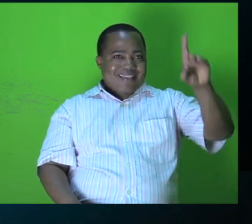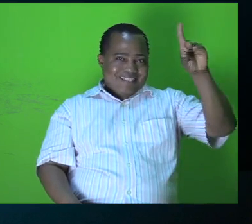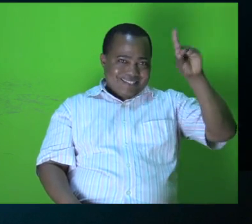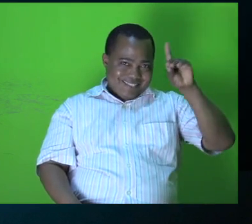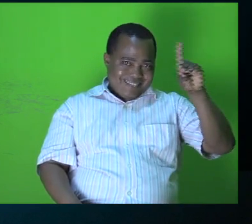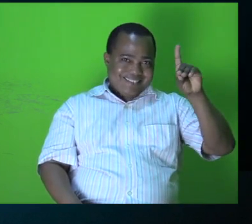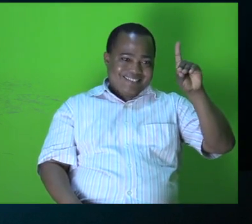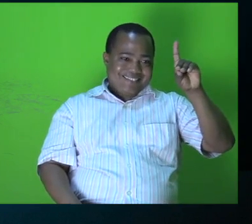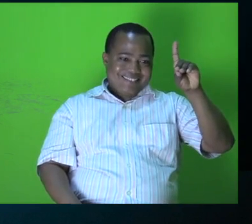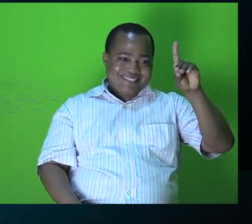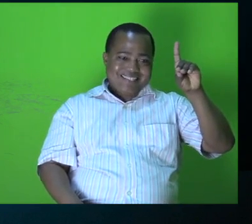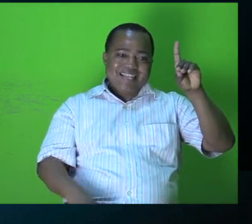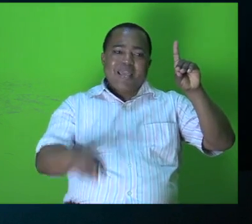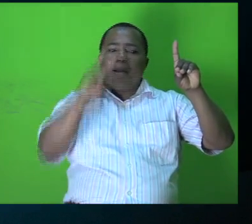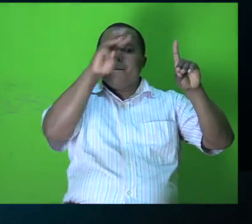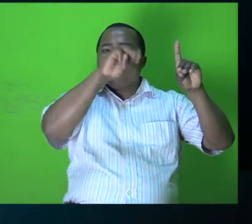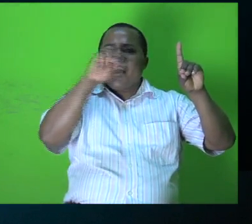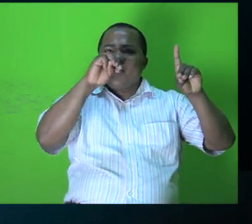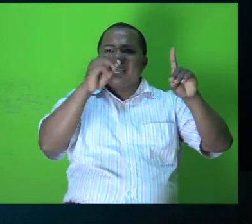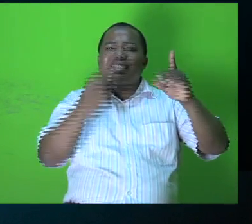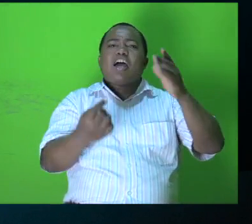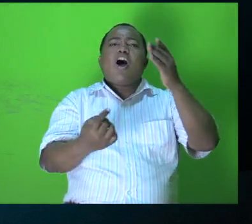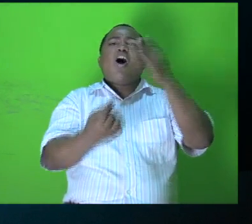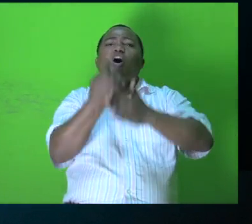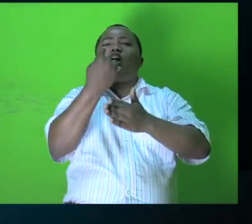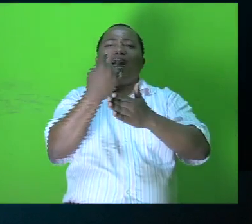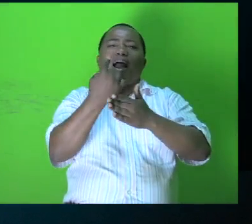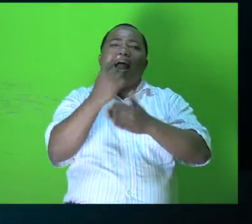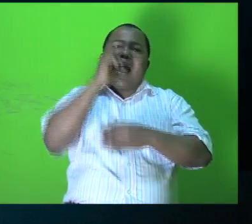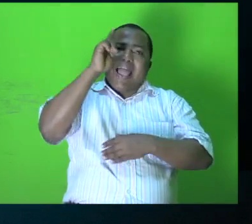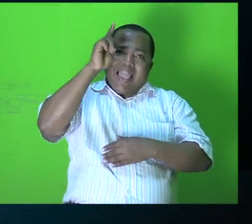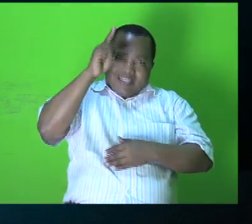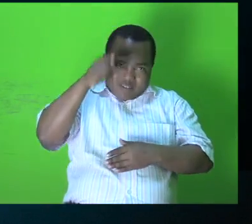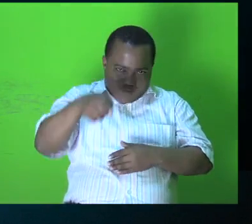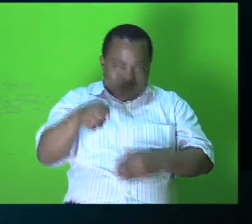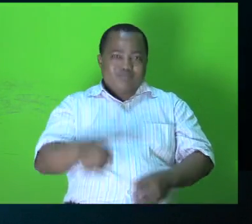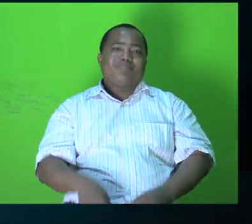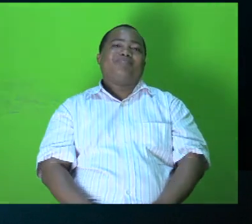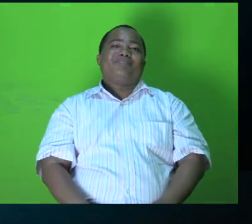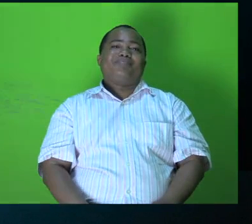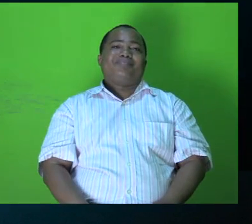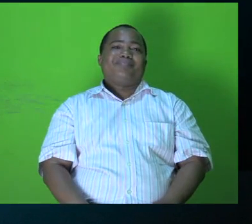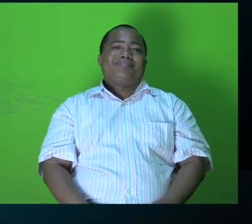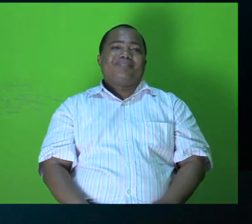D. Meiosis occurs into